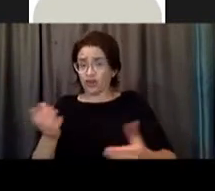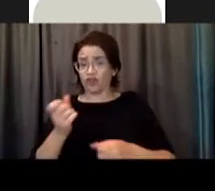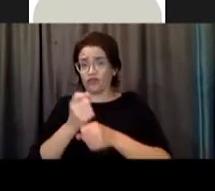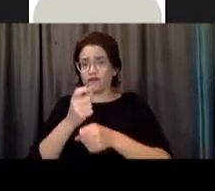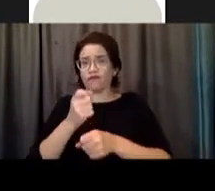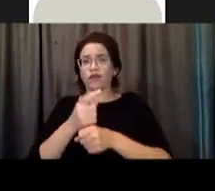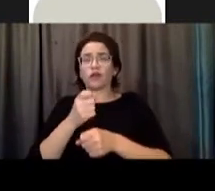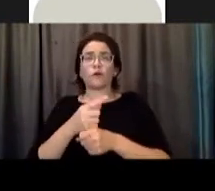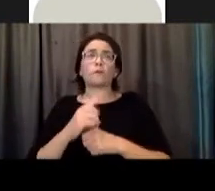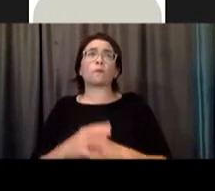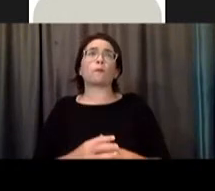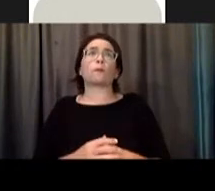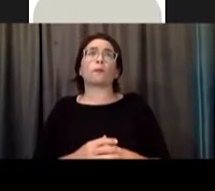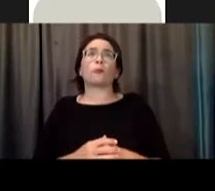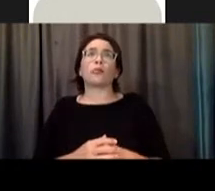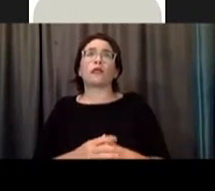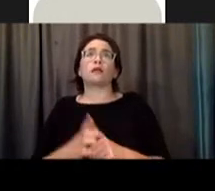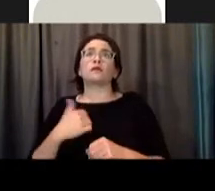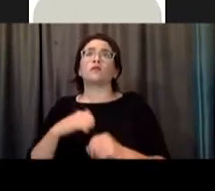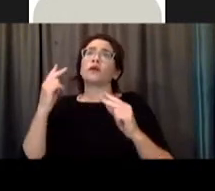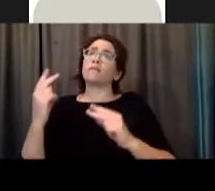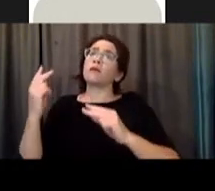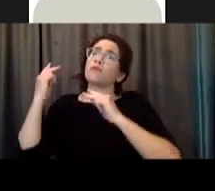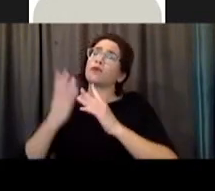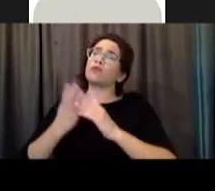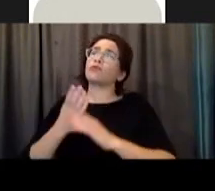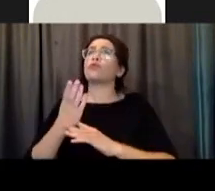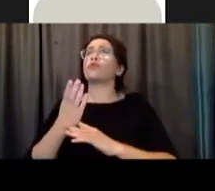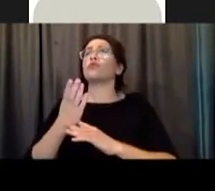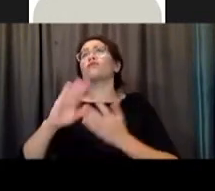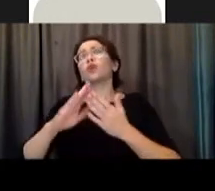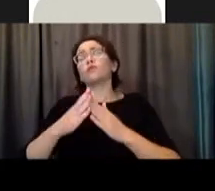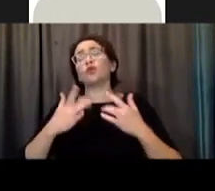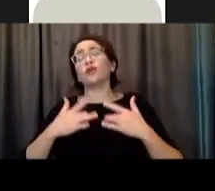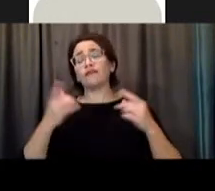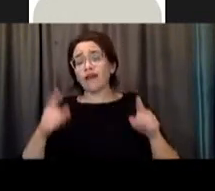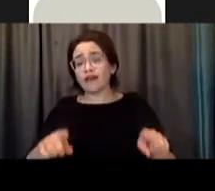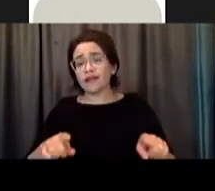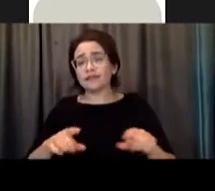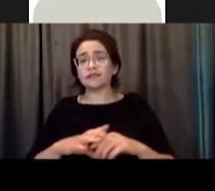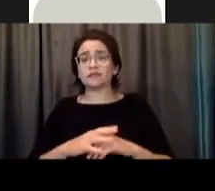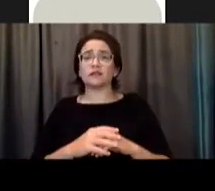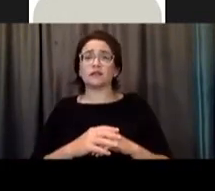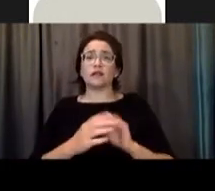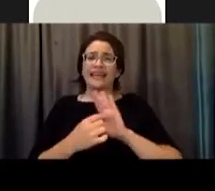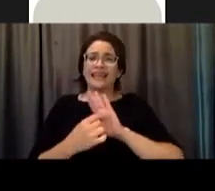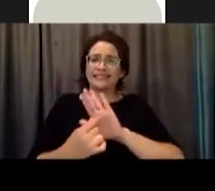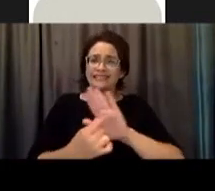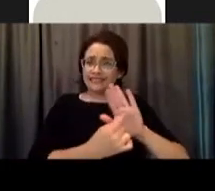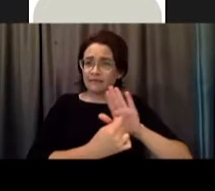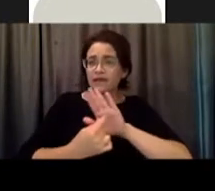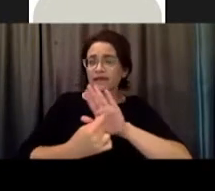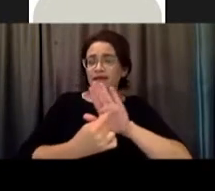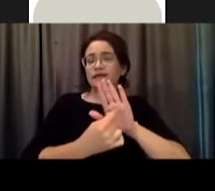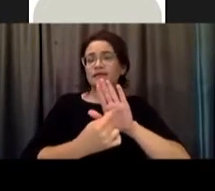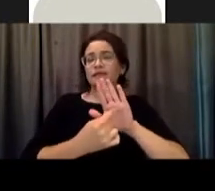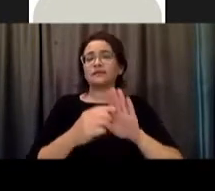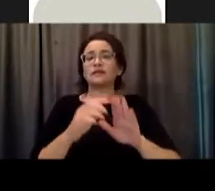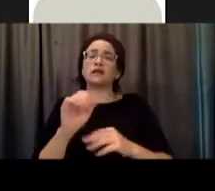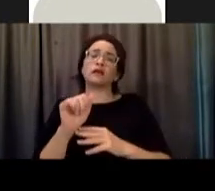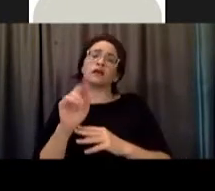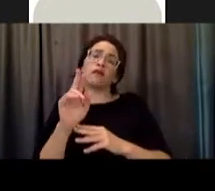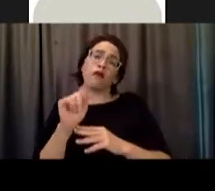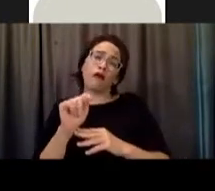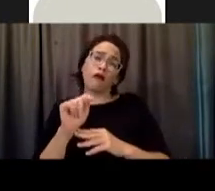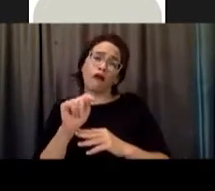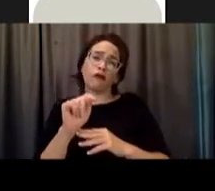Holodomor through community events, exhibits on the history of the Holodomor, art installations, educational events for children,